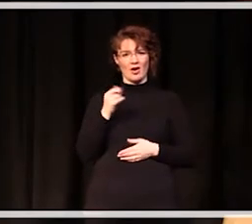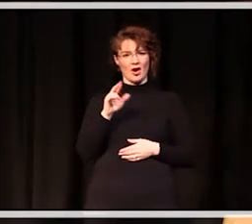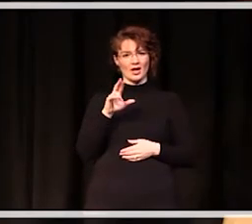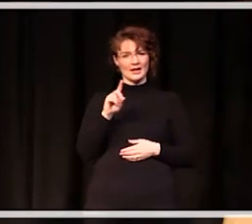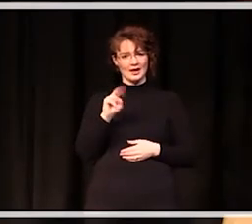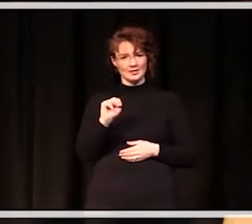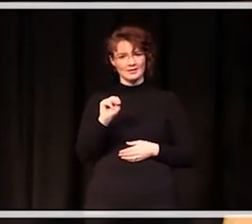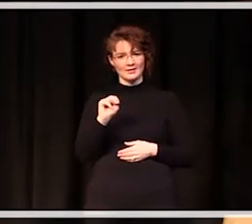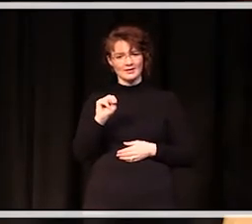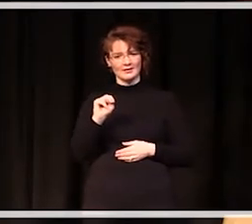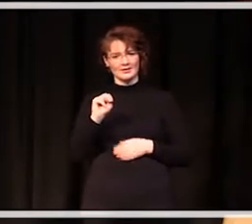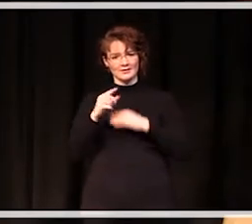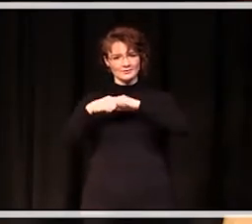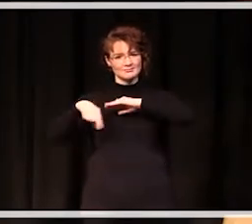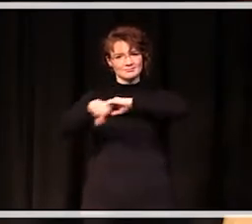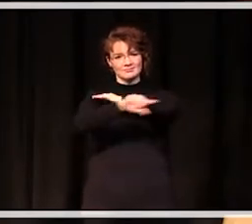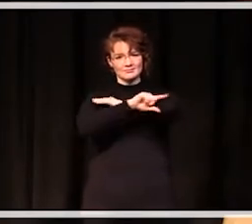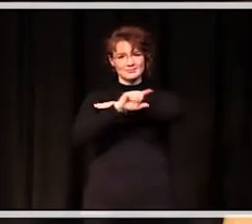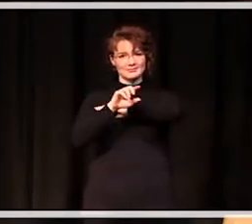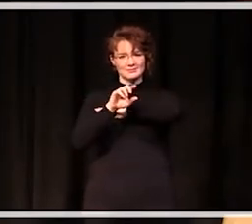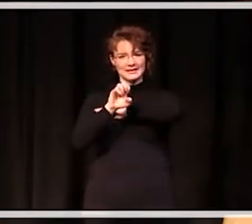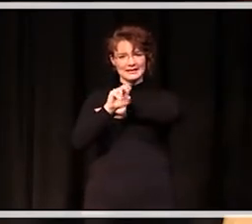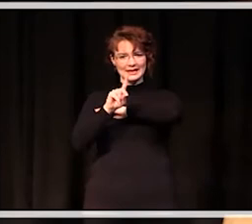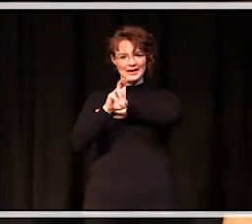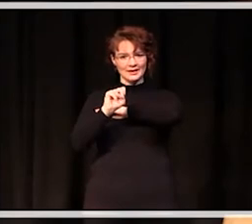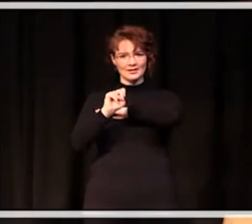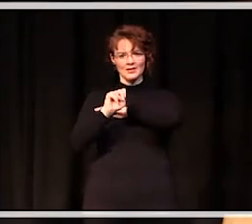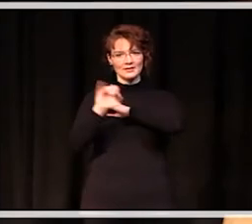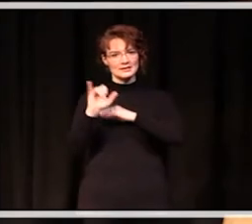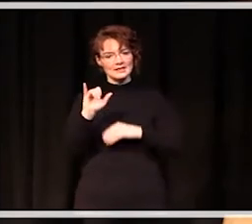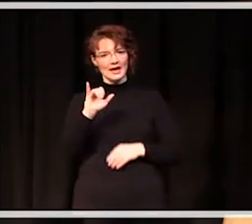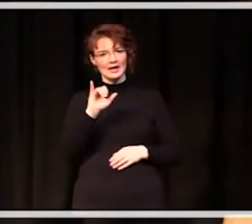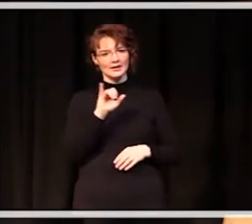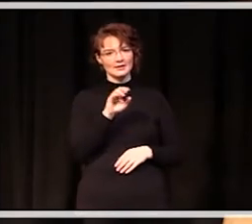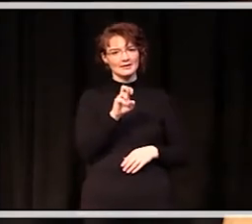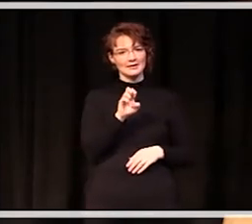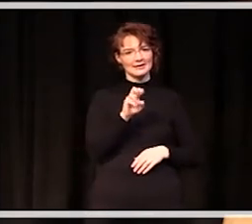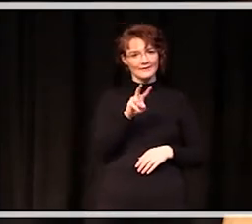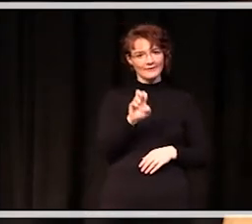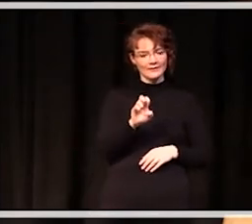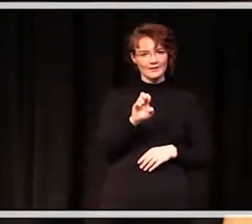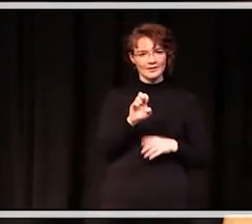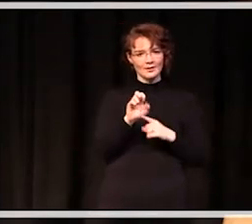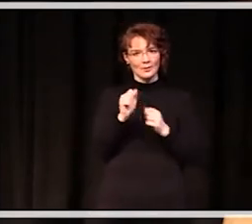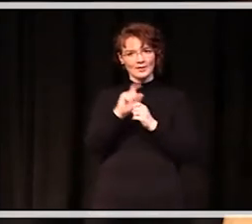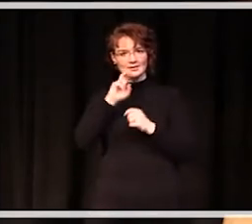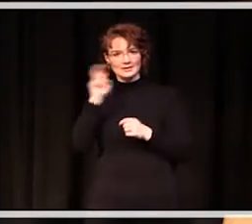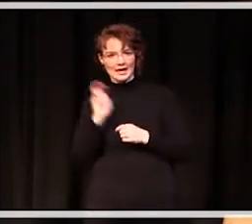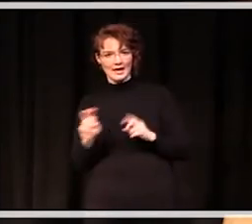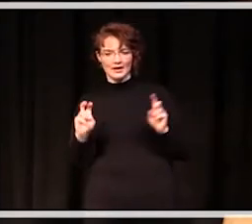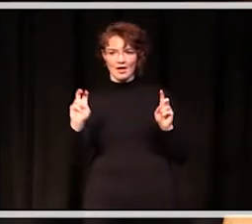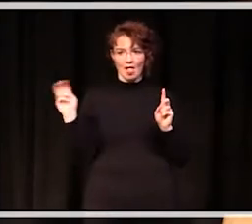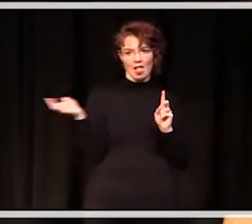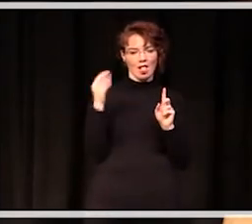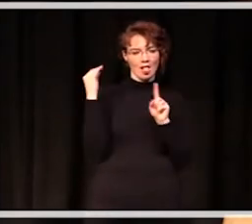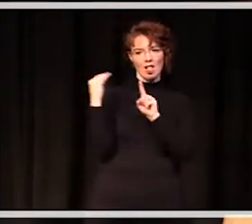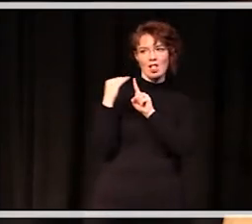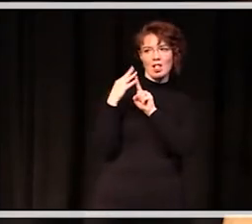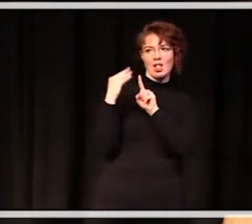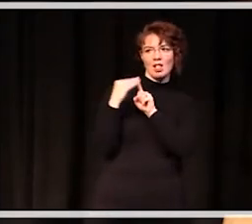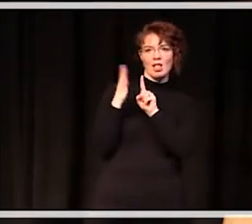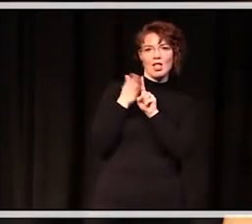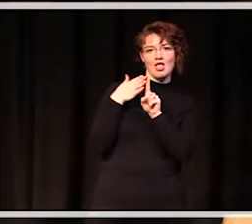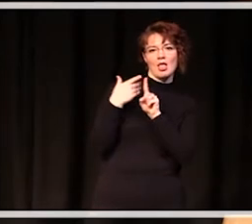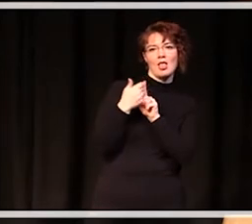is Eve at the tree and the snake, the serpent slithering up and whispering in Eve's